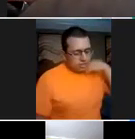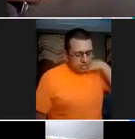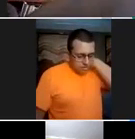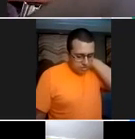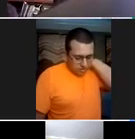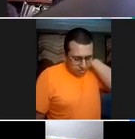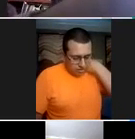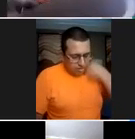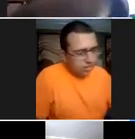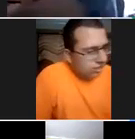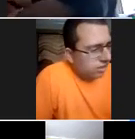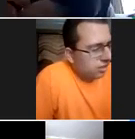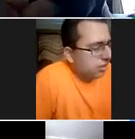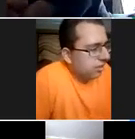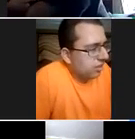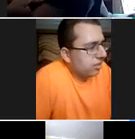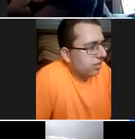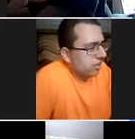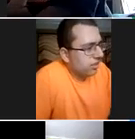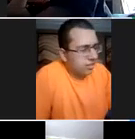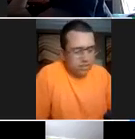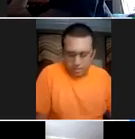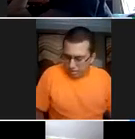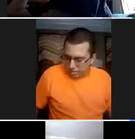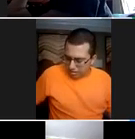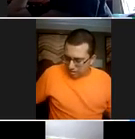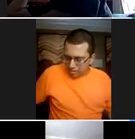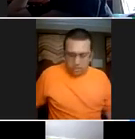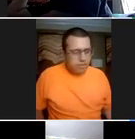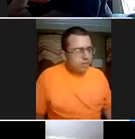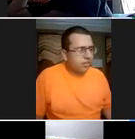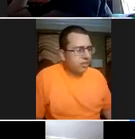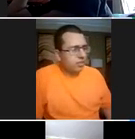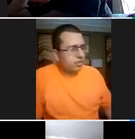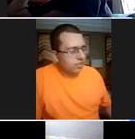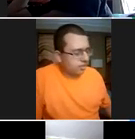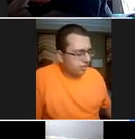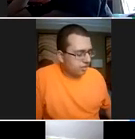Envy, murder, drunkenness, rivalry, and lies.